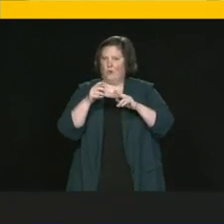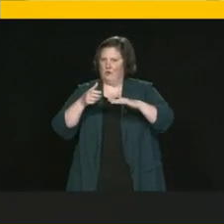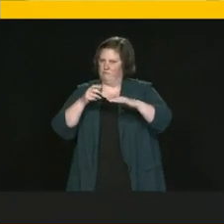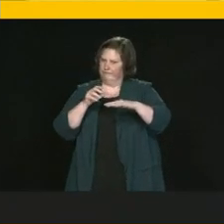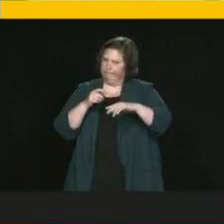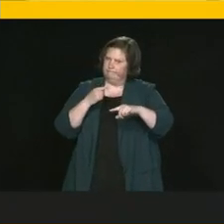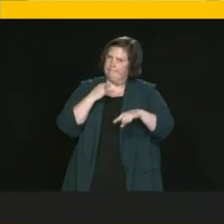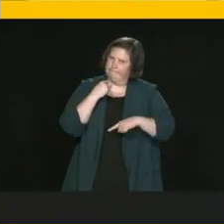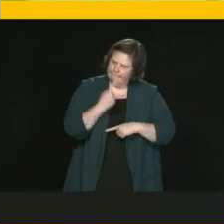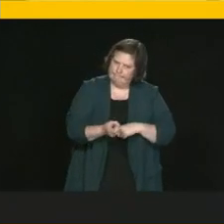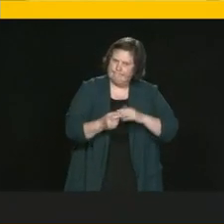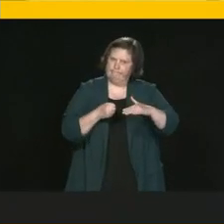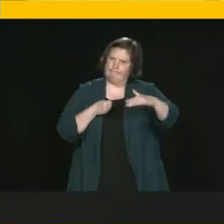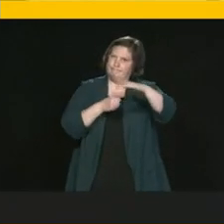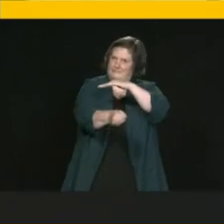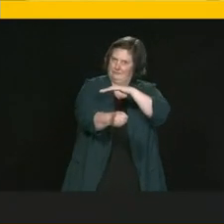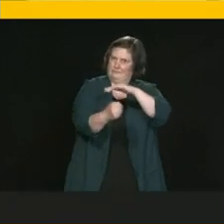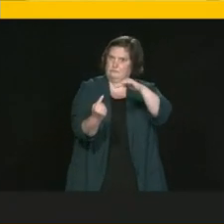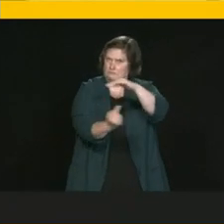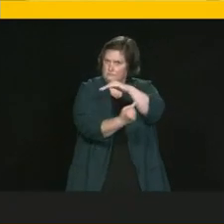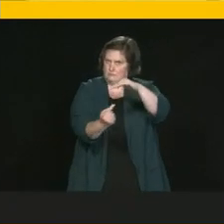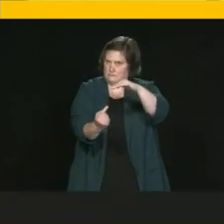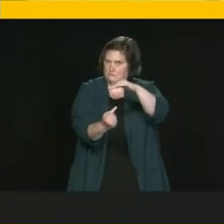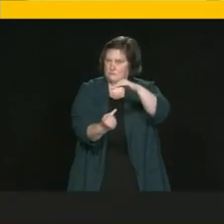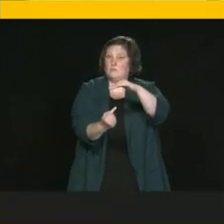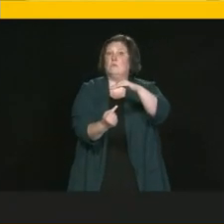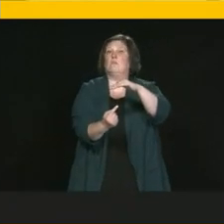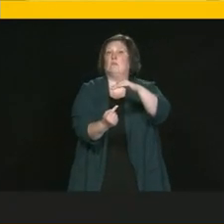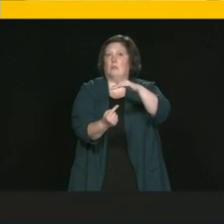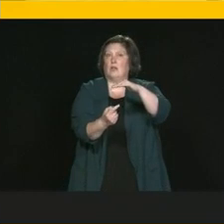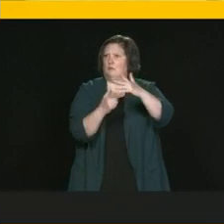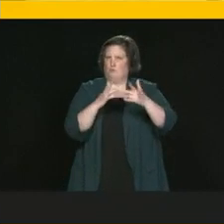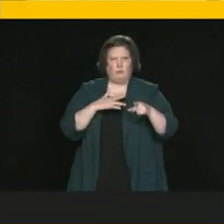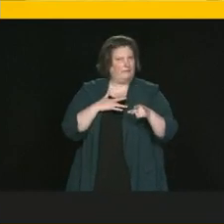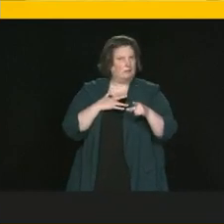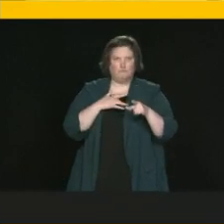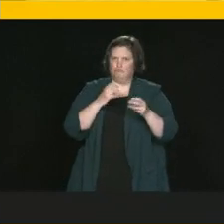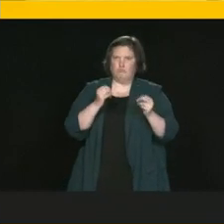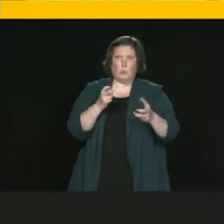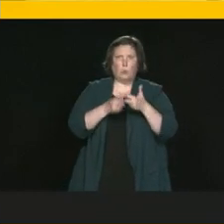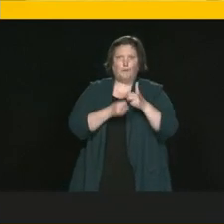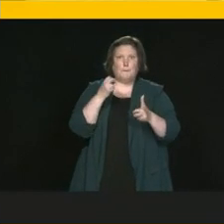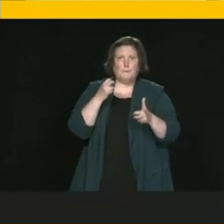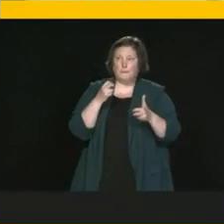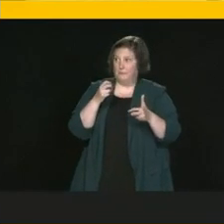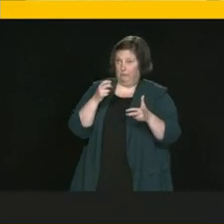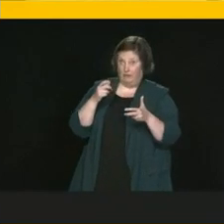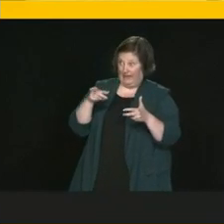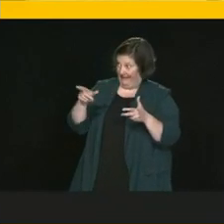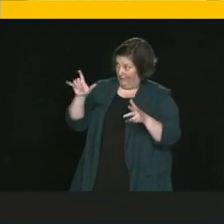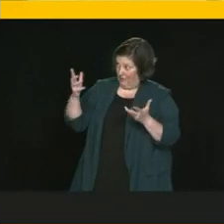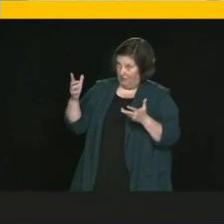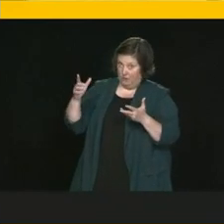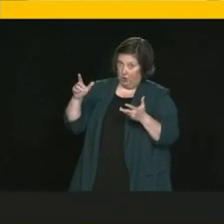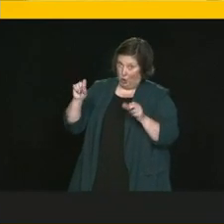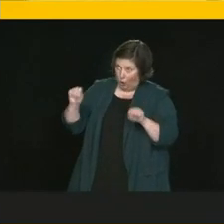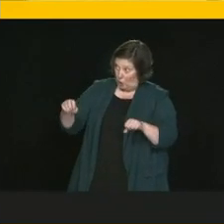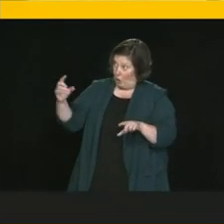safety protocols in place that means that that wouldn't be a barrier if this individual